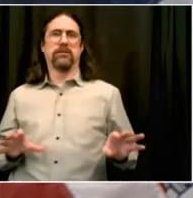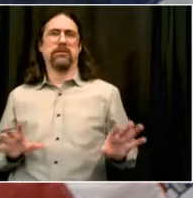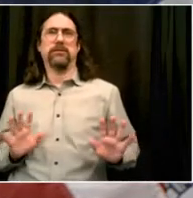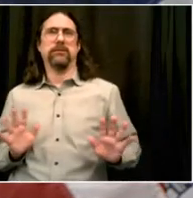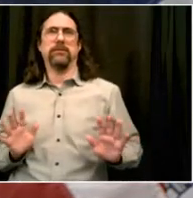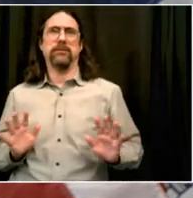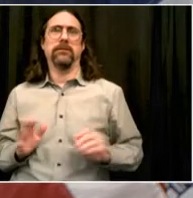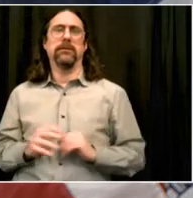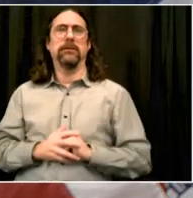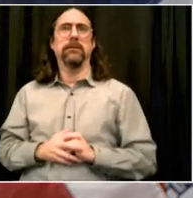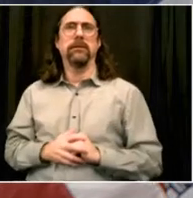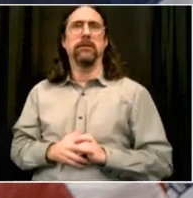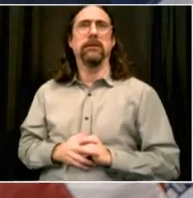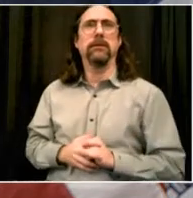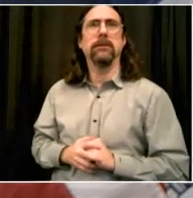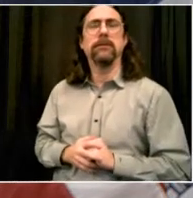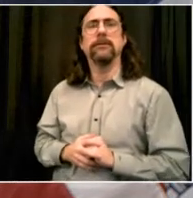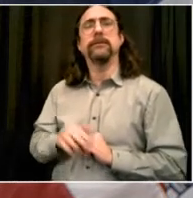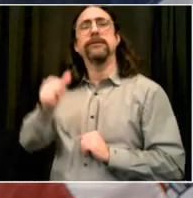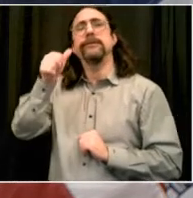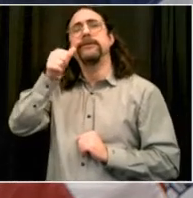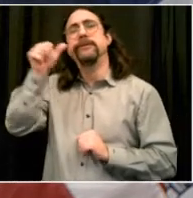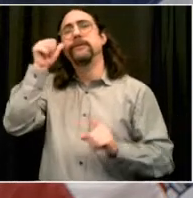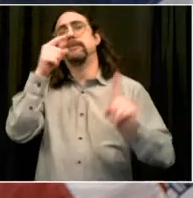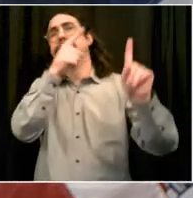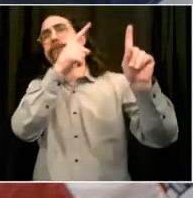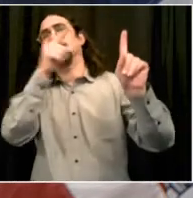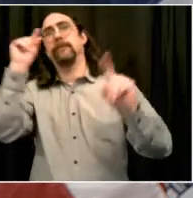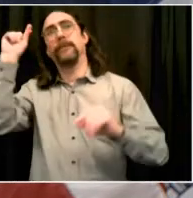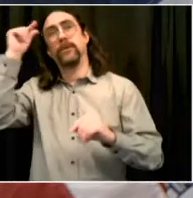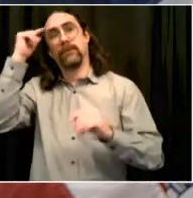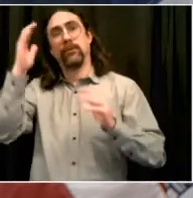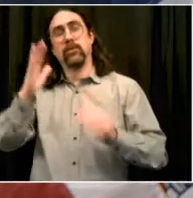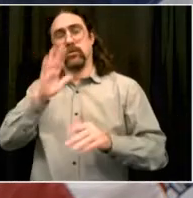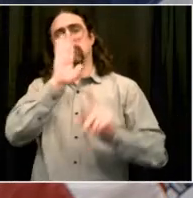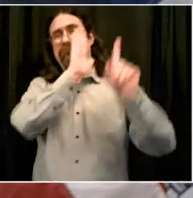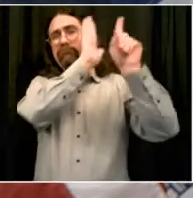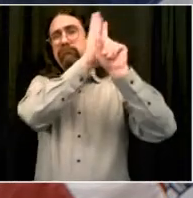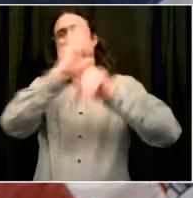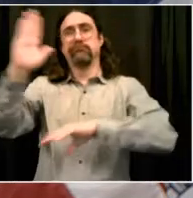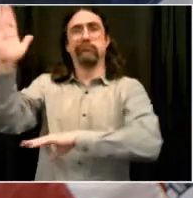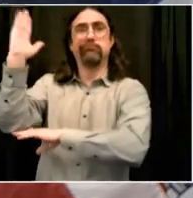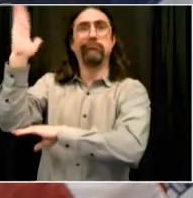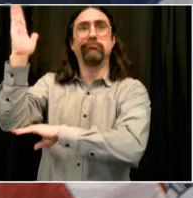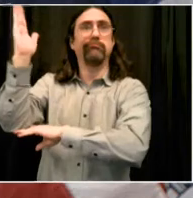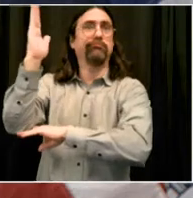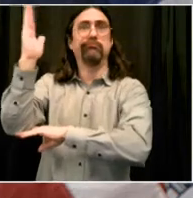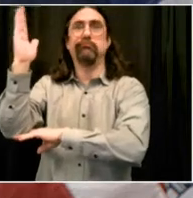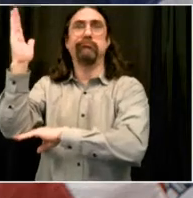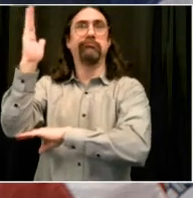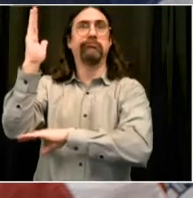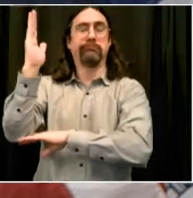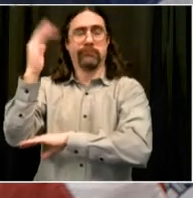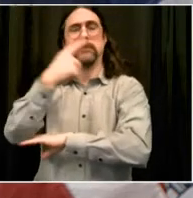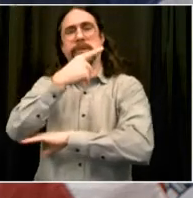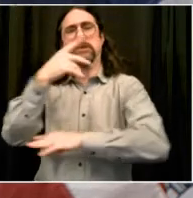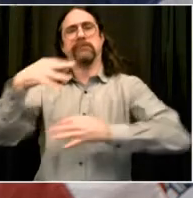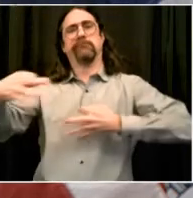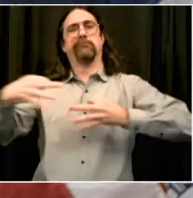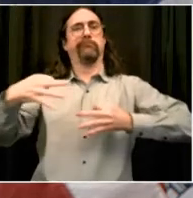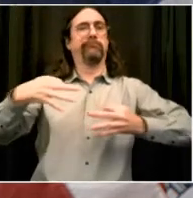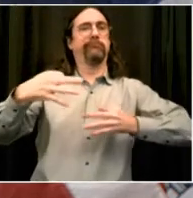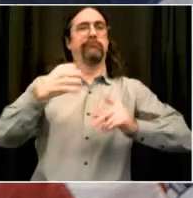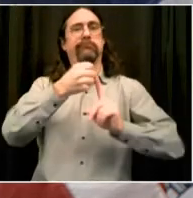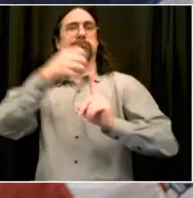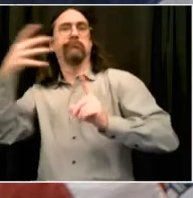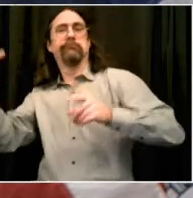the restrictions that seem very likely at this point, and any other restrictions, I think everything has to be on the table to make sure